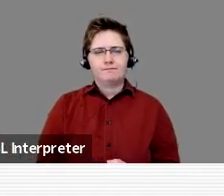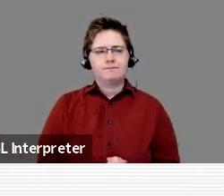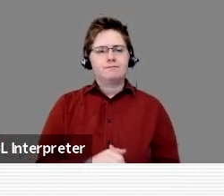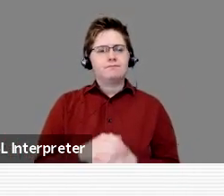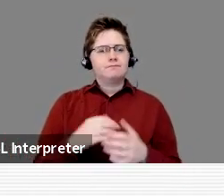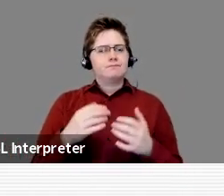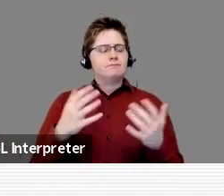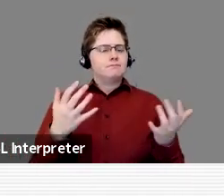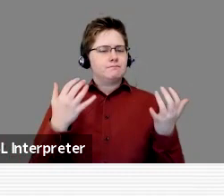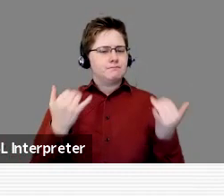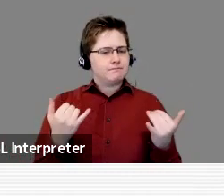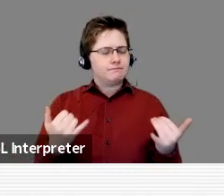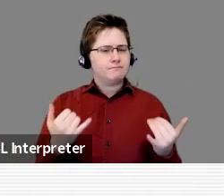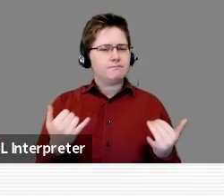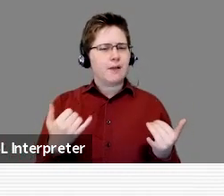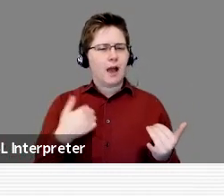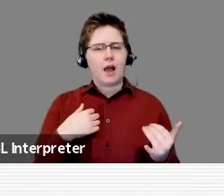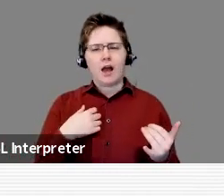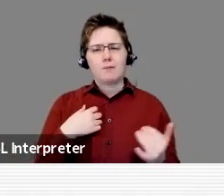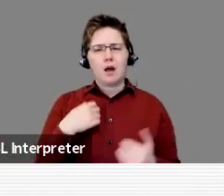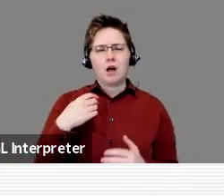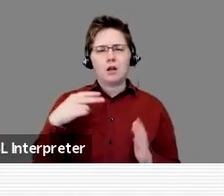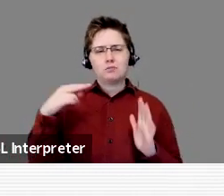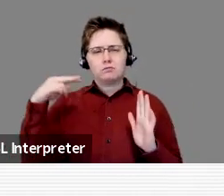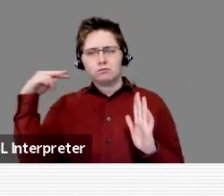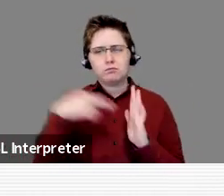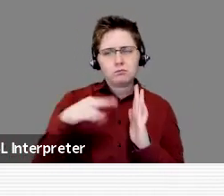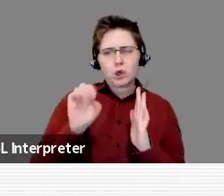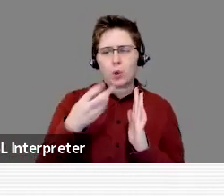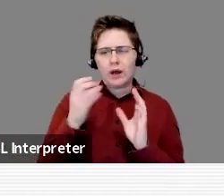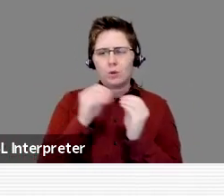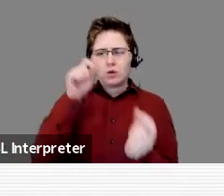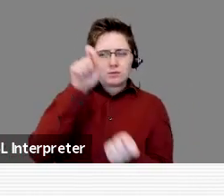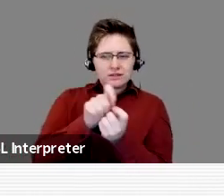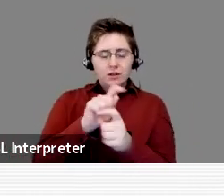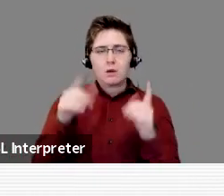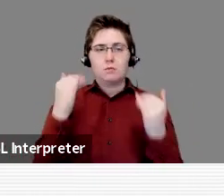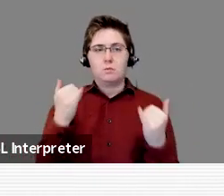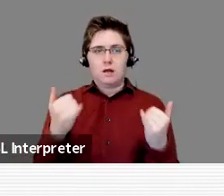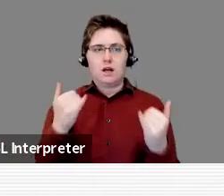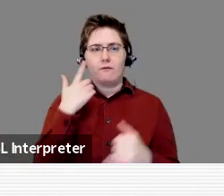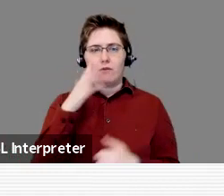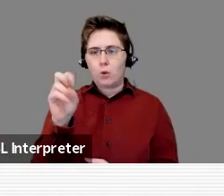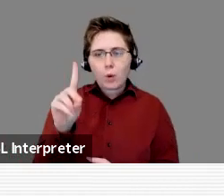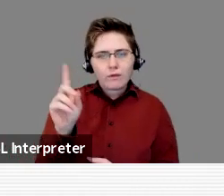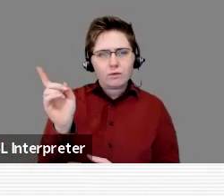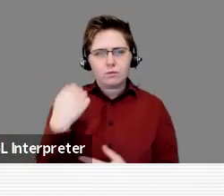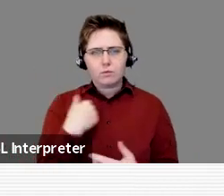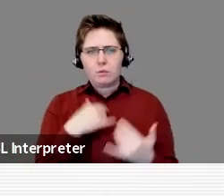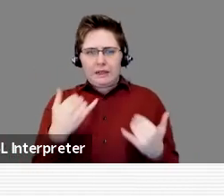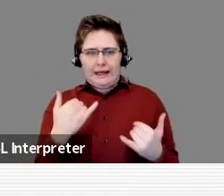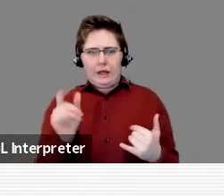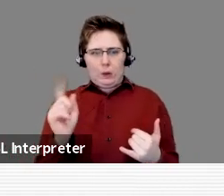So I'm going to look a little bit more specific at Ohio, but right now where we are as far as COVID, because that